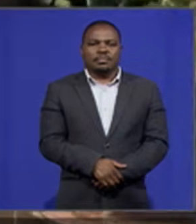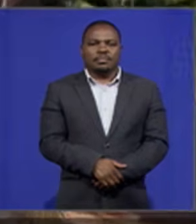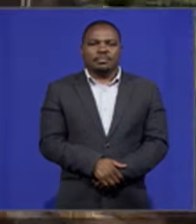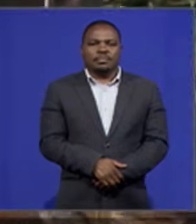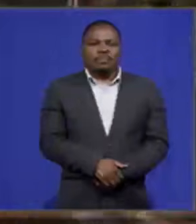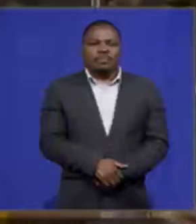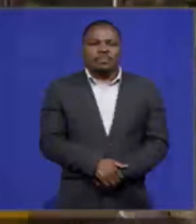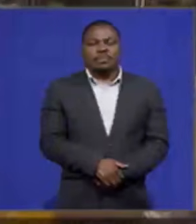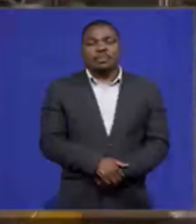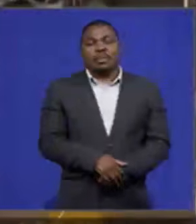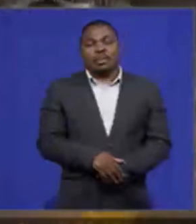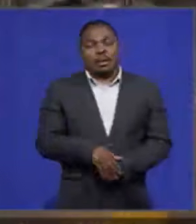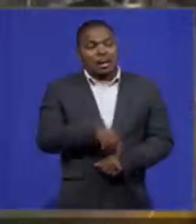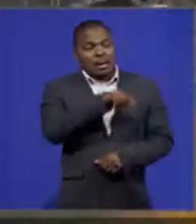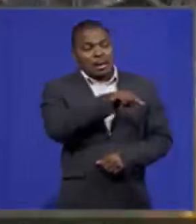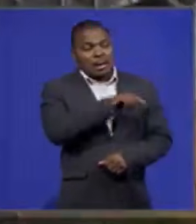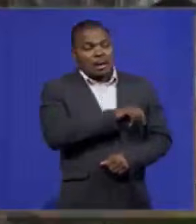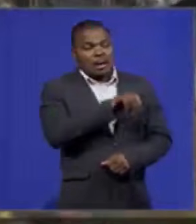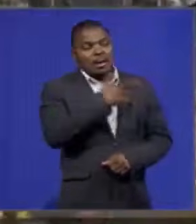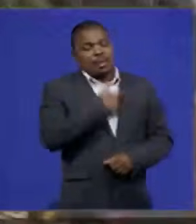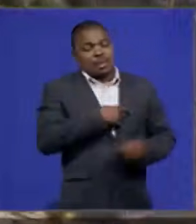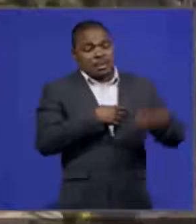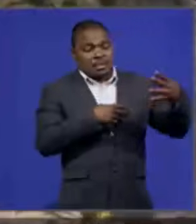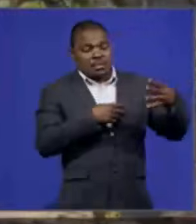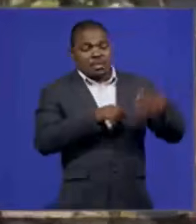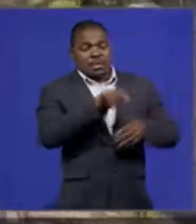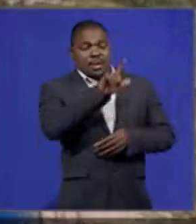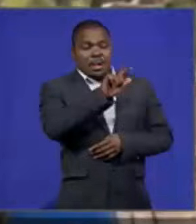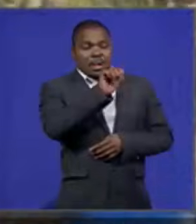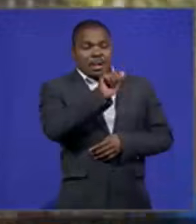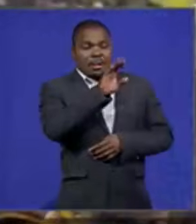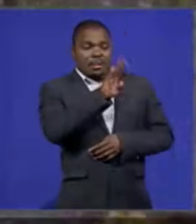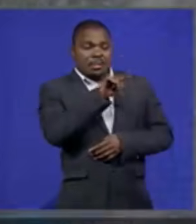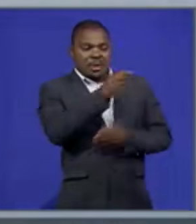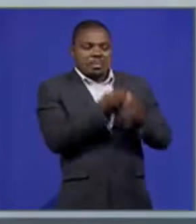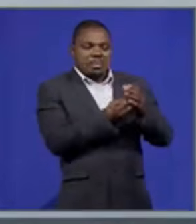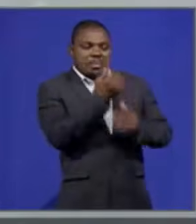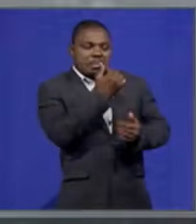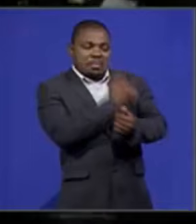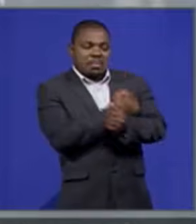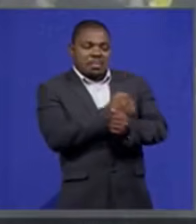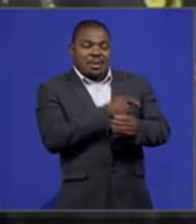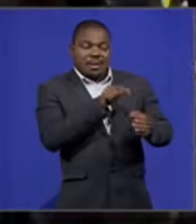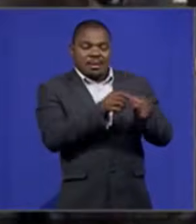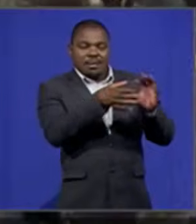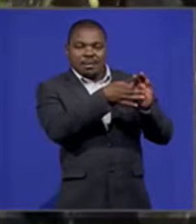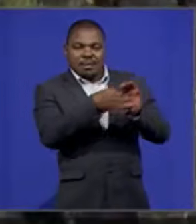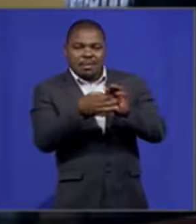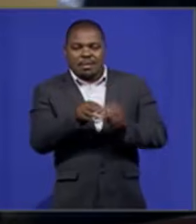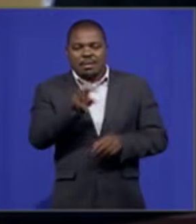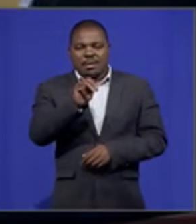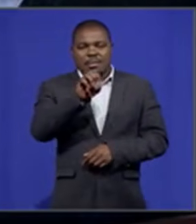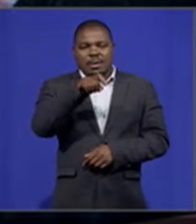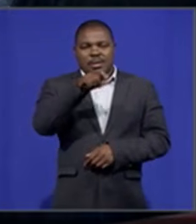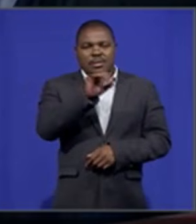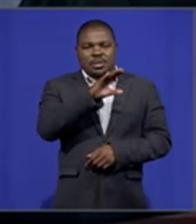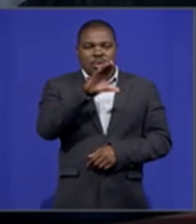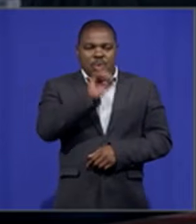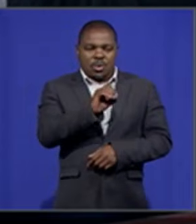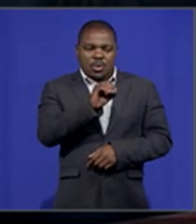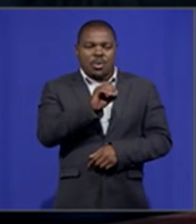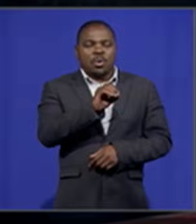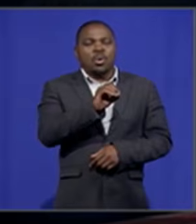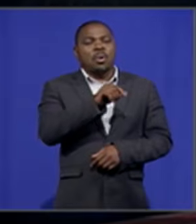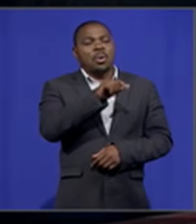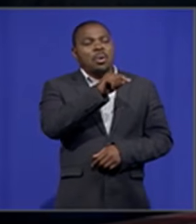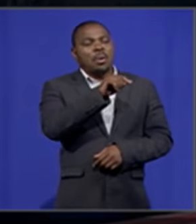Go lemogiwa ga laboratory ya bone ya diritibatsi e amanang le baagi ba Mexico e bakile go tshwarwa ga babelaelwa ba